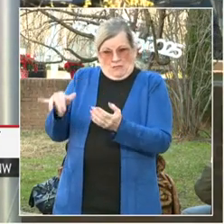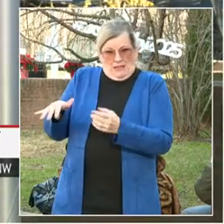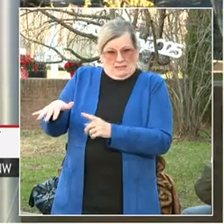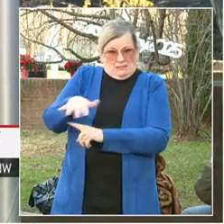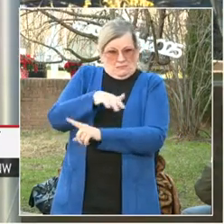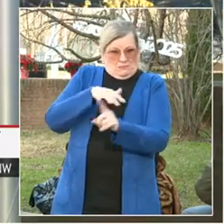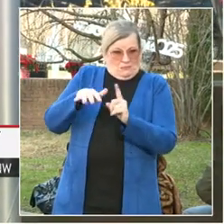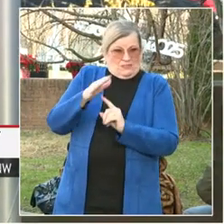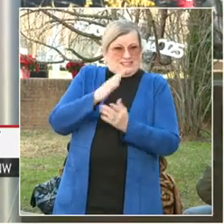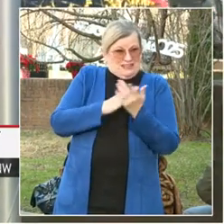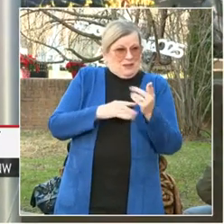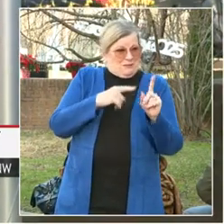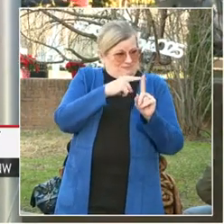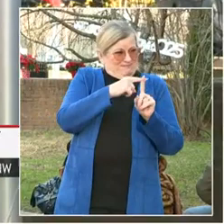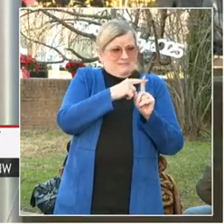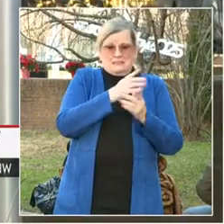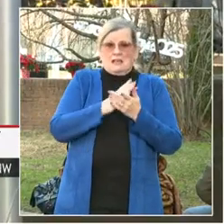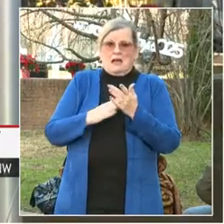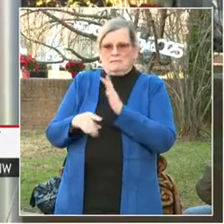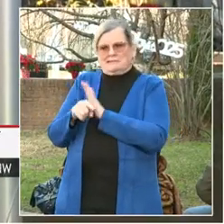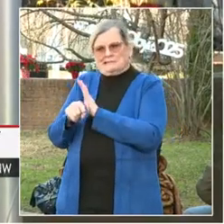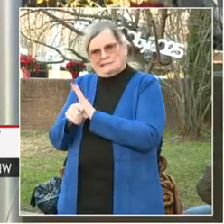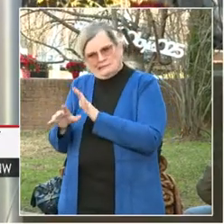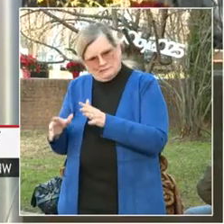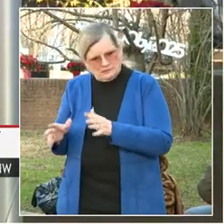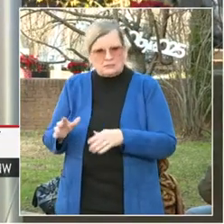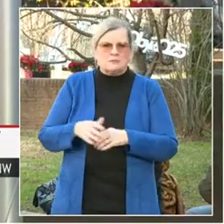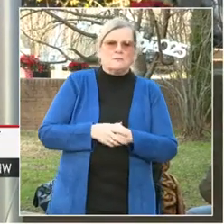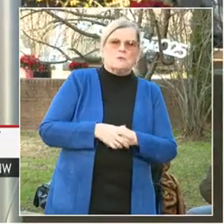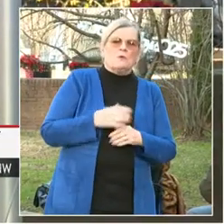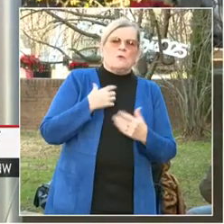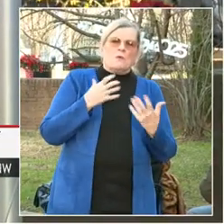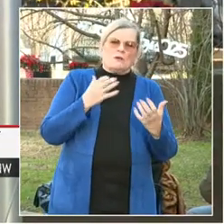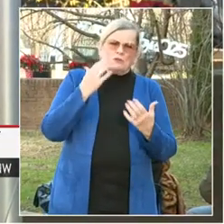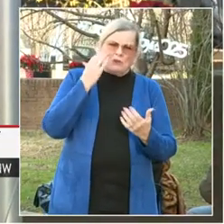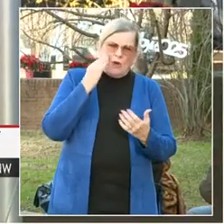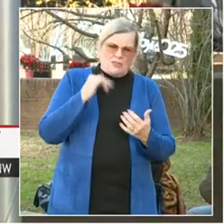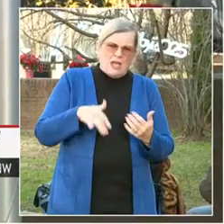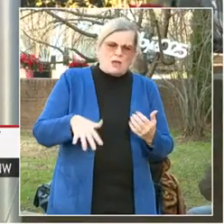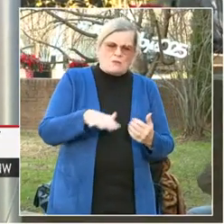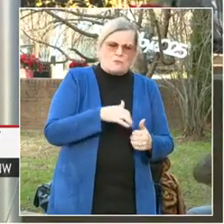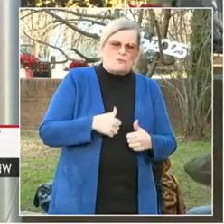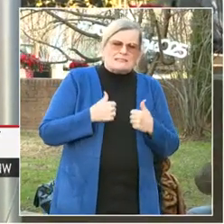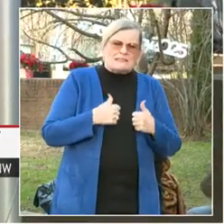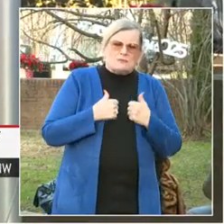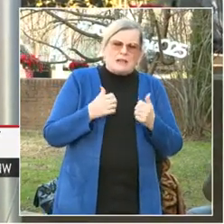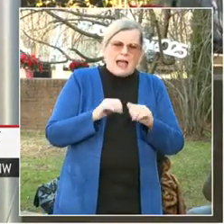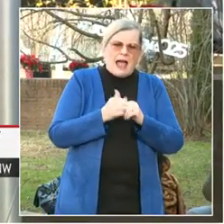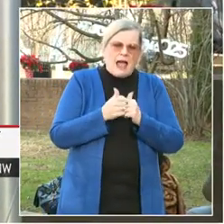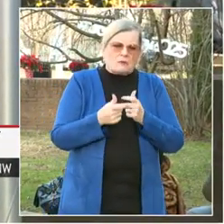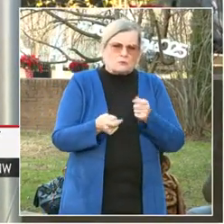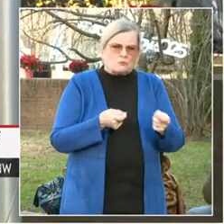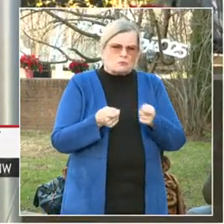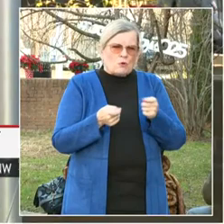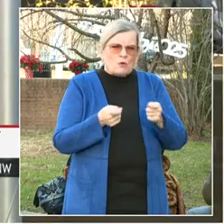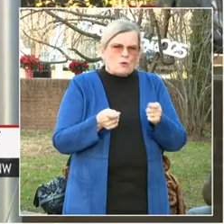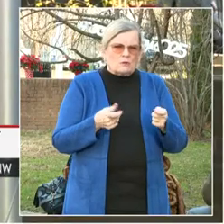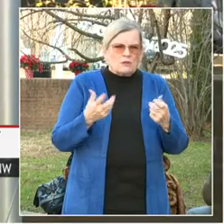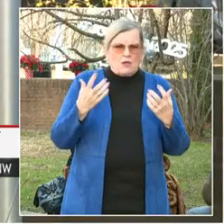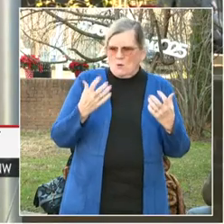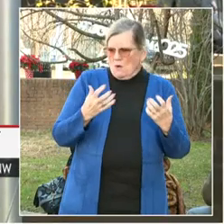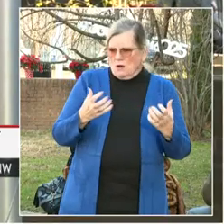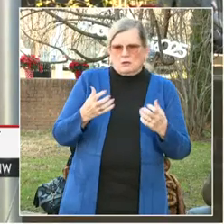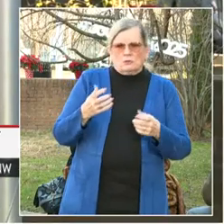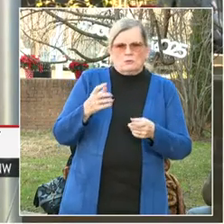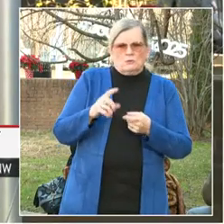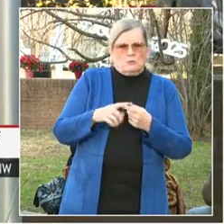DC residents really want to share the roads. They want to be able to use them for recreation. They want to be able to